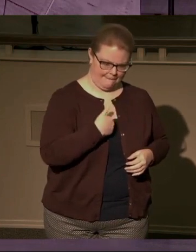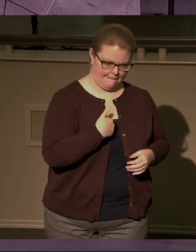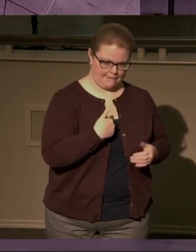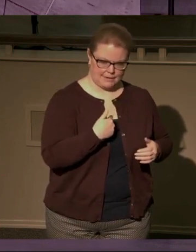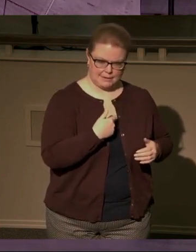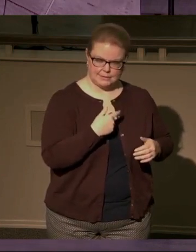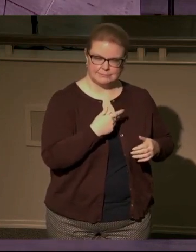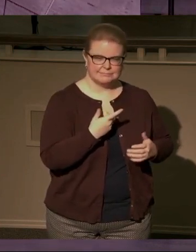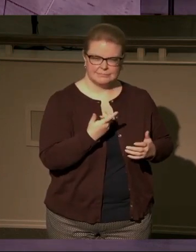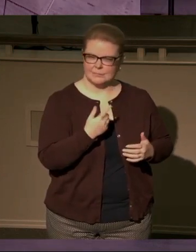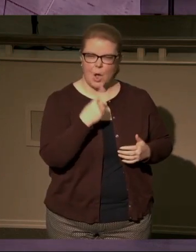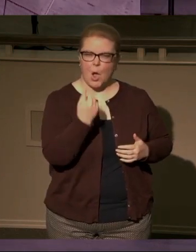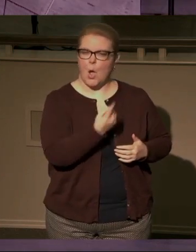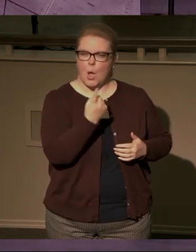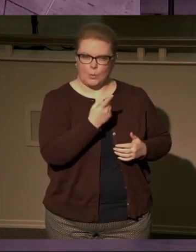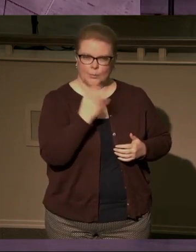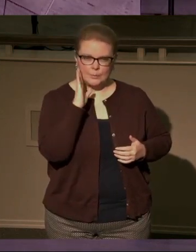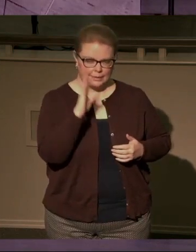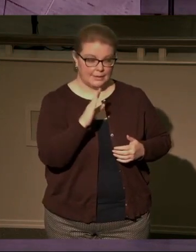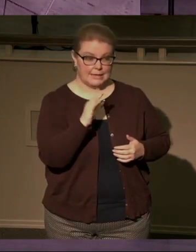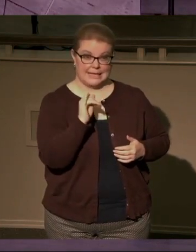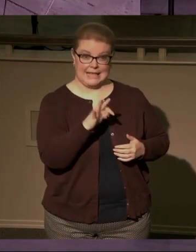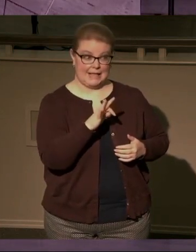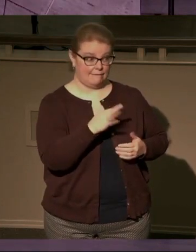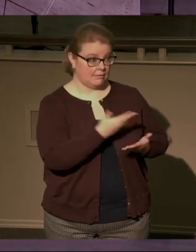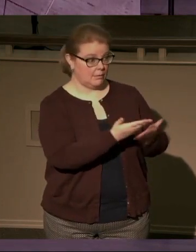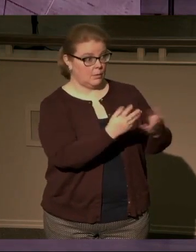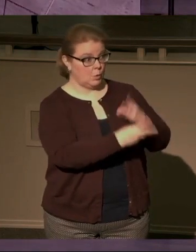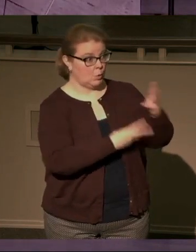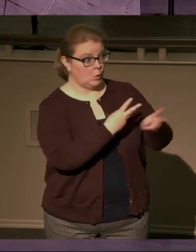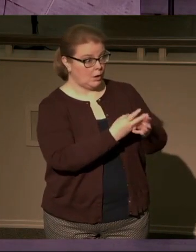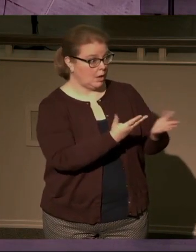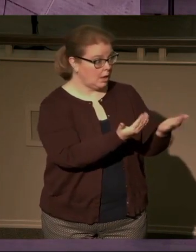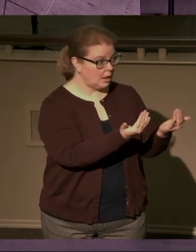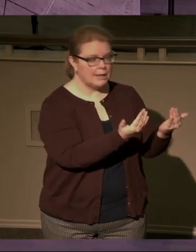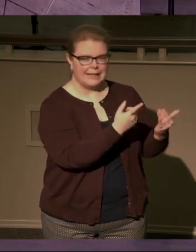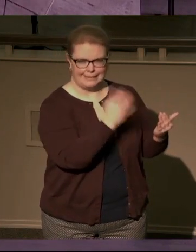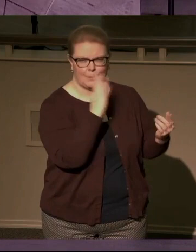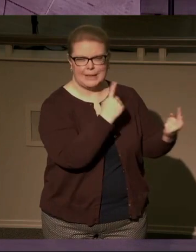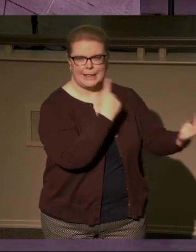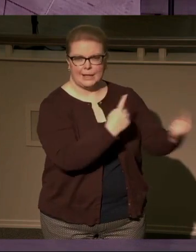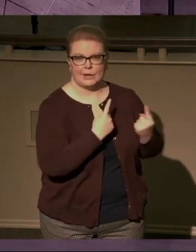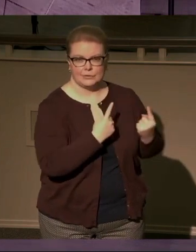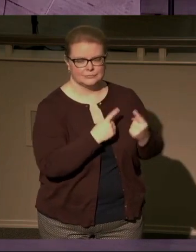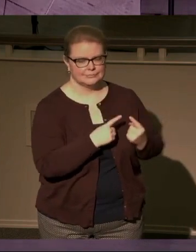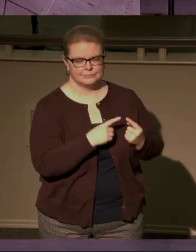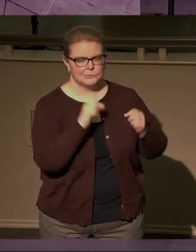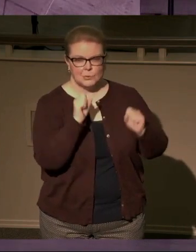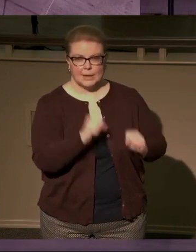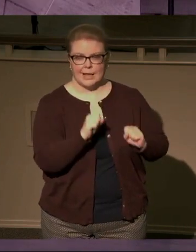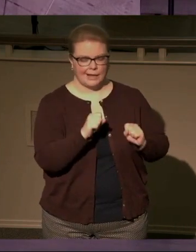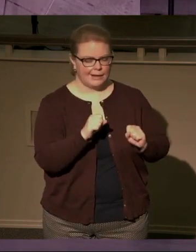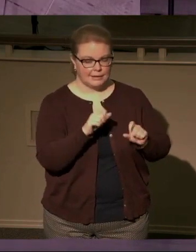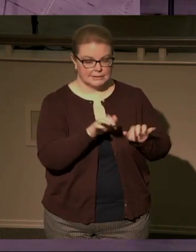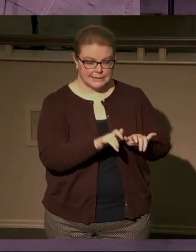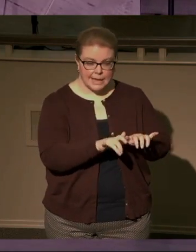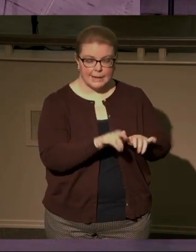It always gets answered by the world. If you roll out there, and you can type this in anywhere, and you can